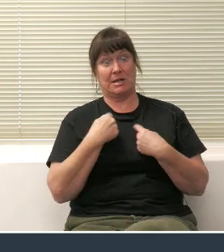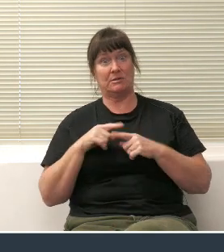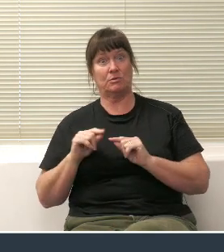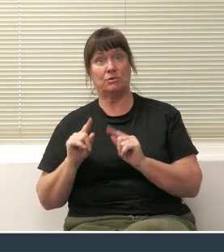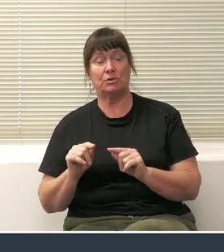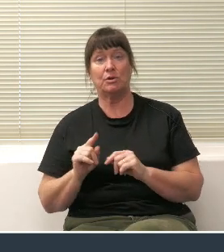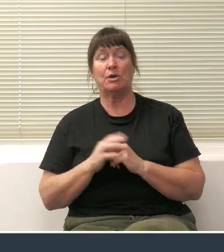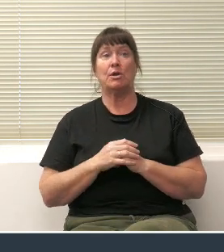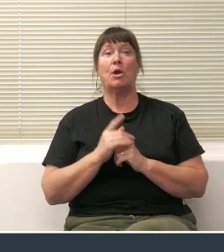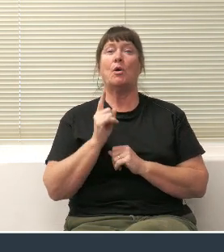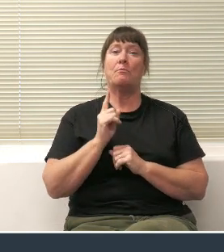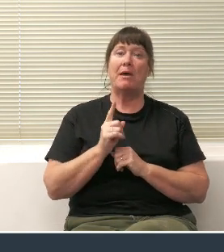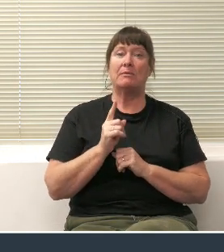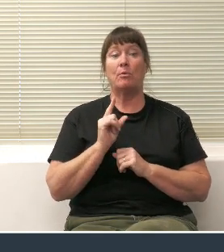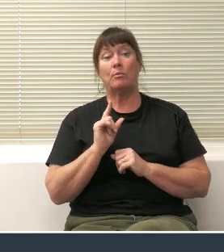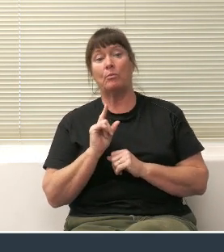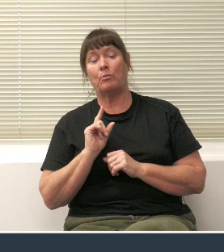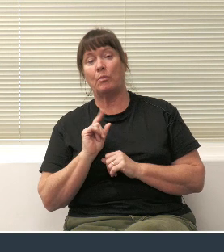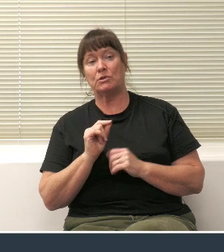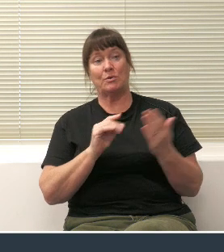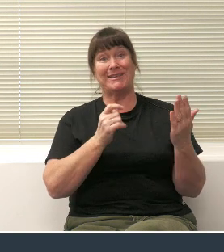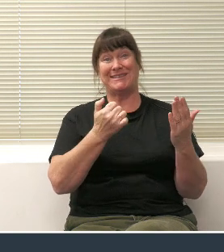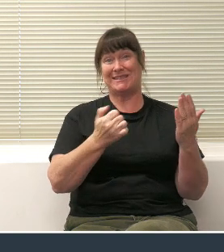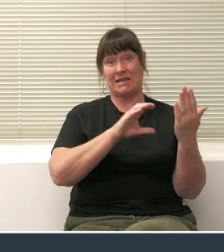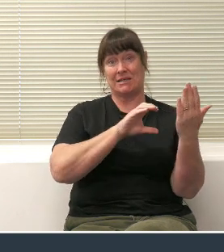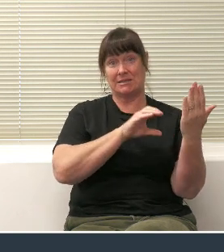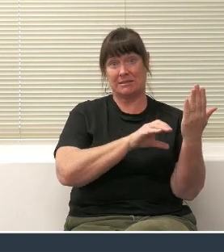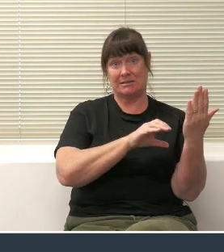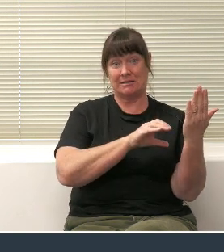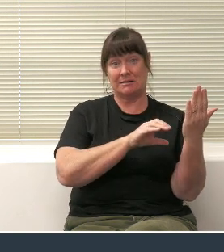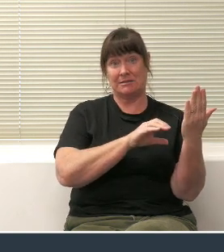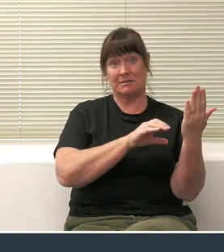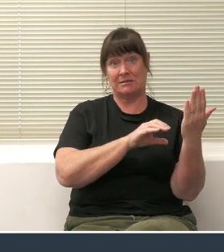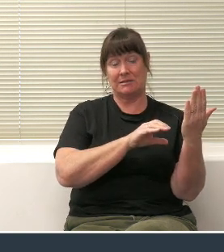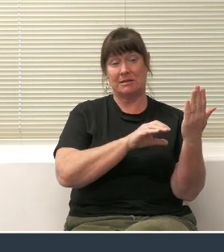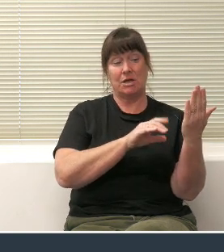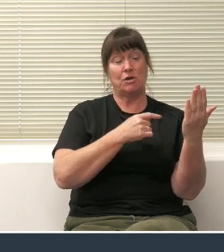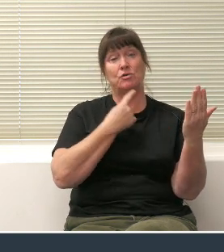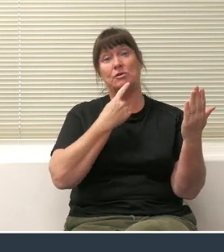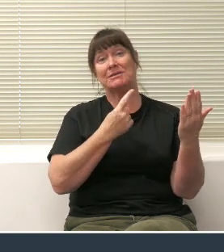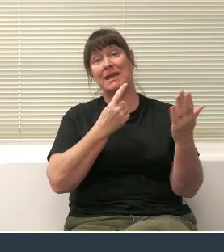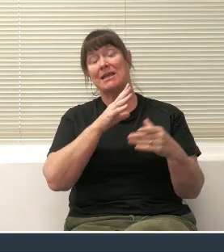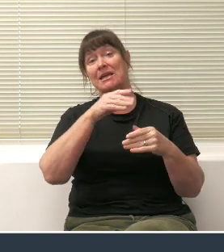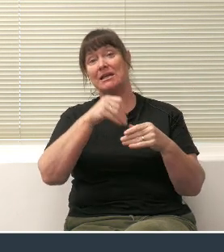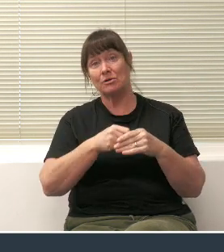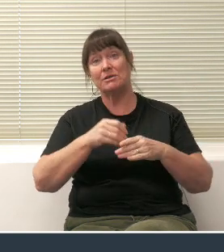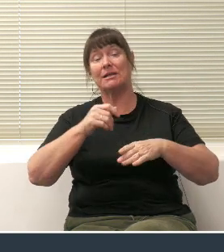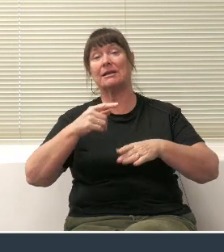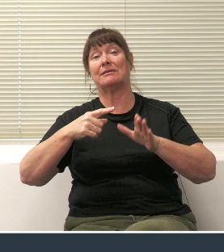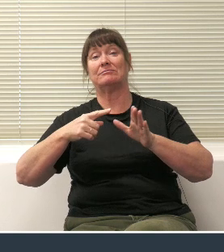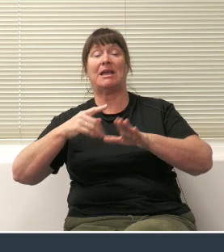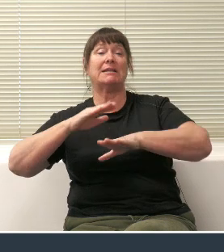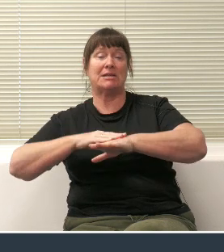in 6 add instead of talking around developer procurement and divestment approach, you could just add including a